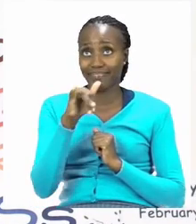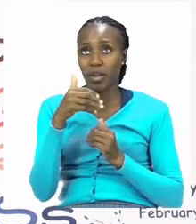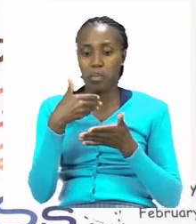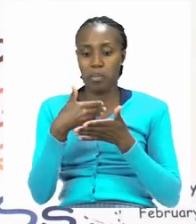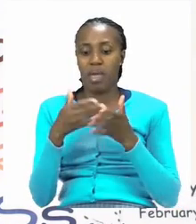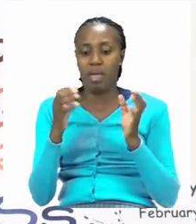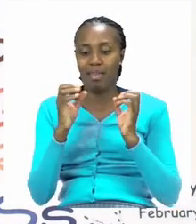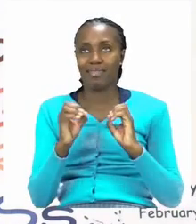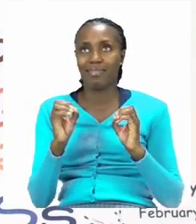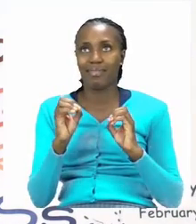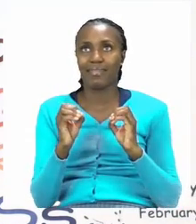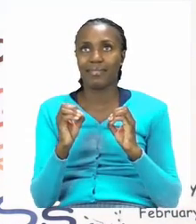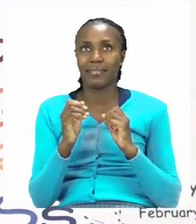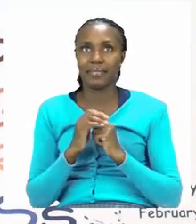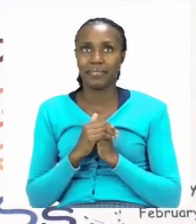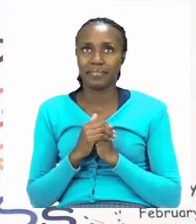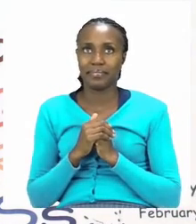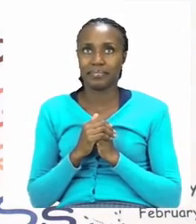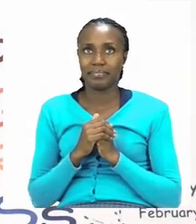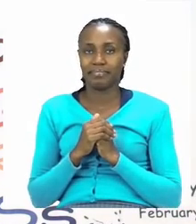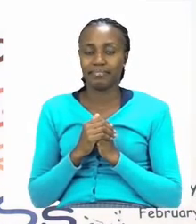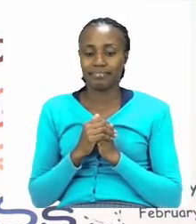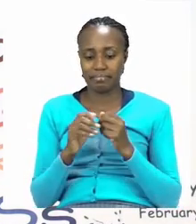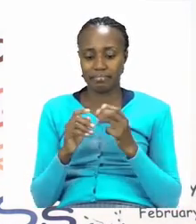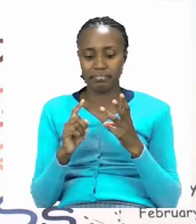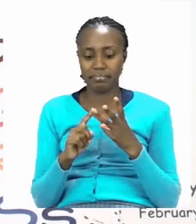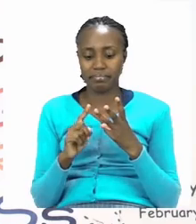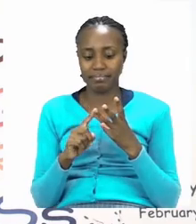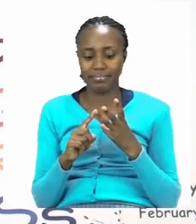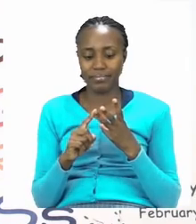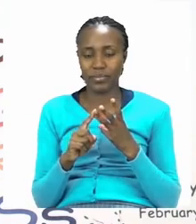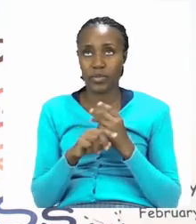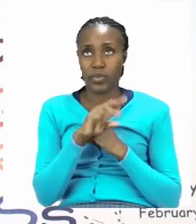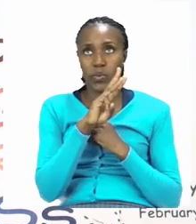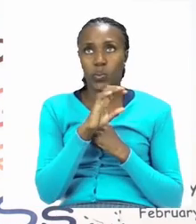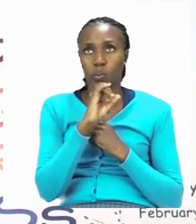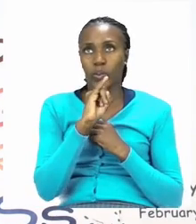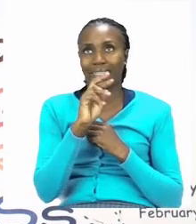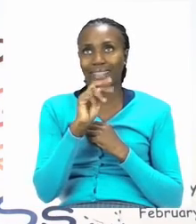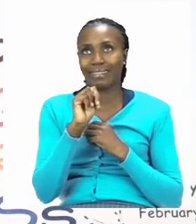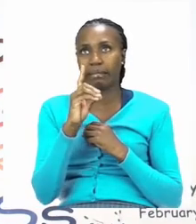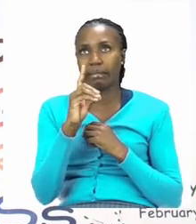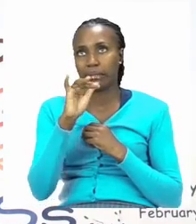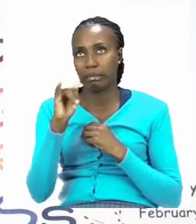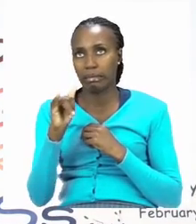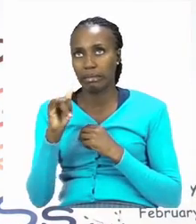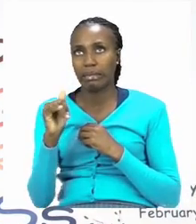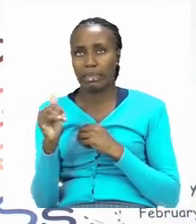dry. The next one that we have is windy.